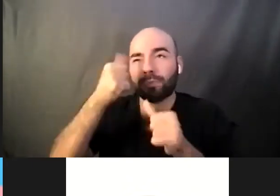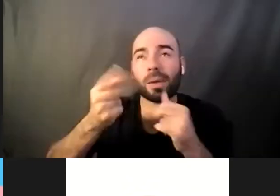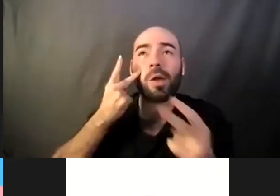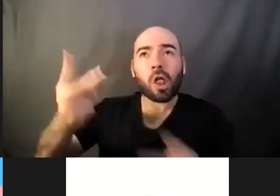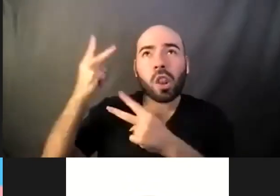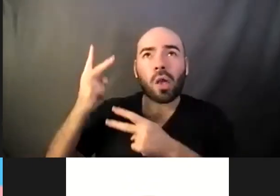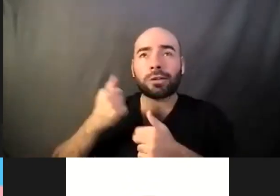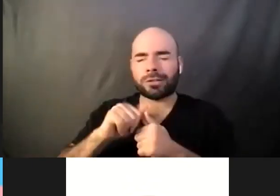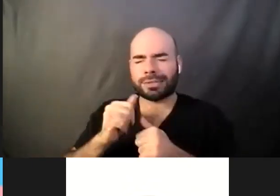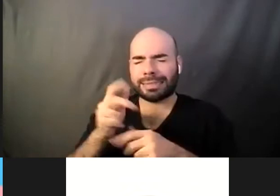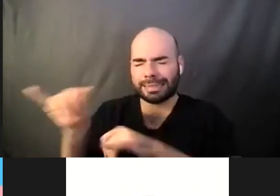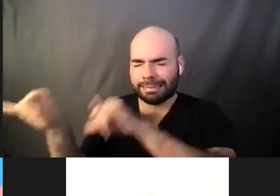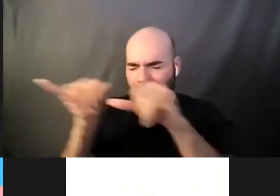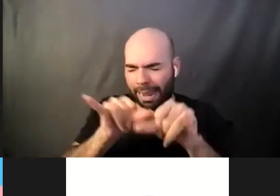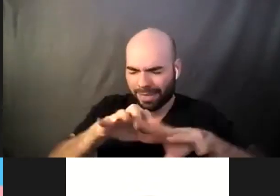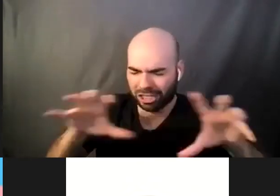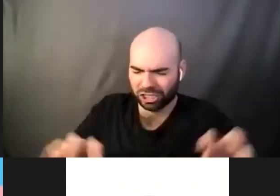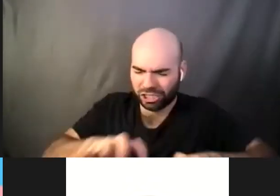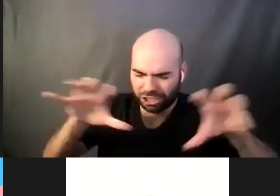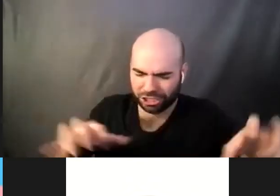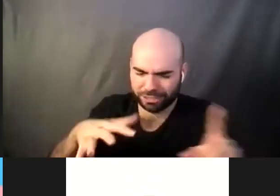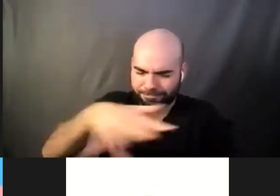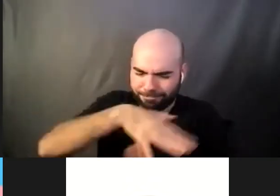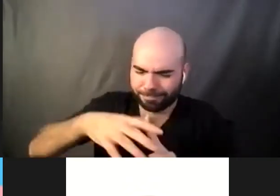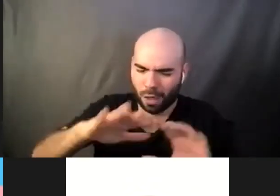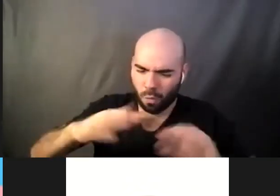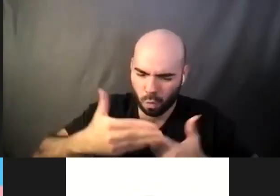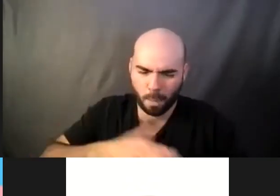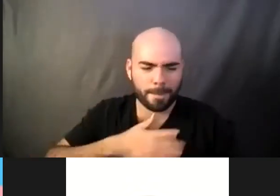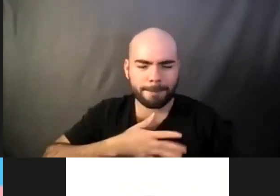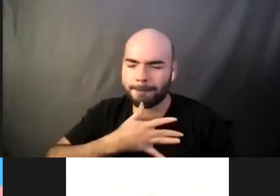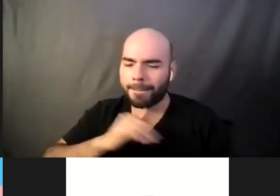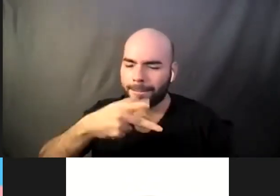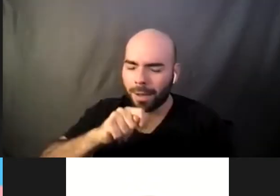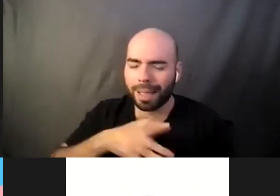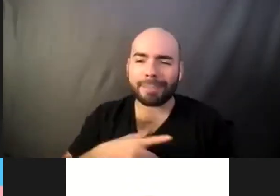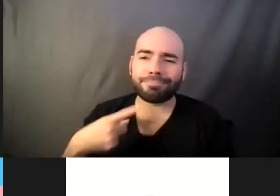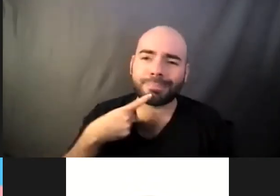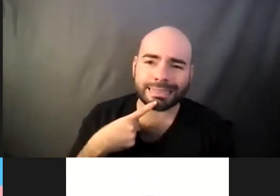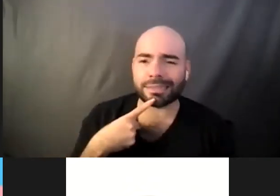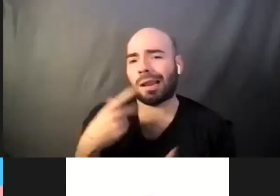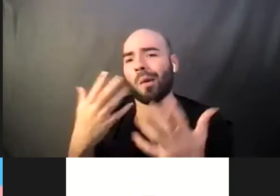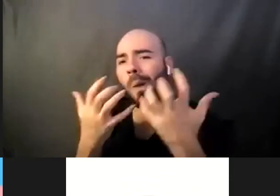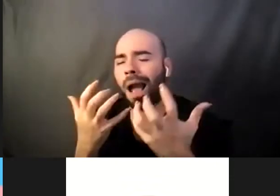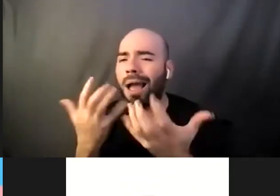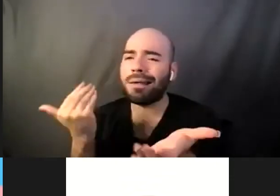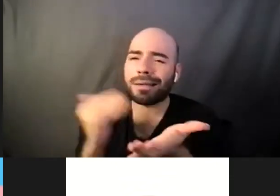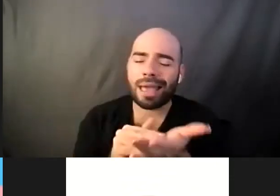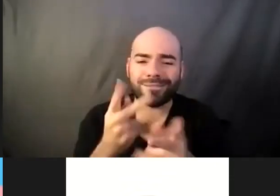I've missed and longed for and tried so hard to find a way to be back